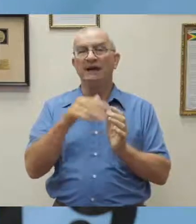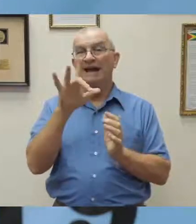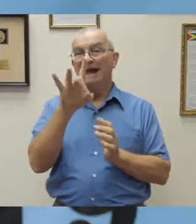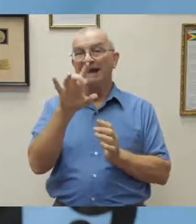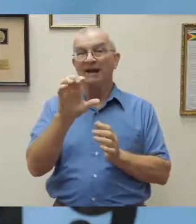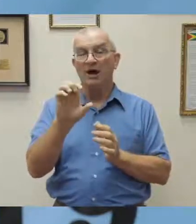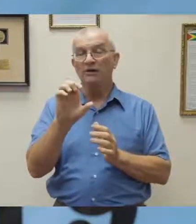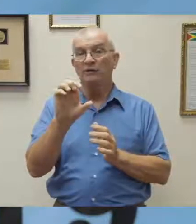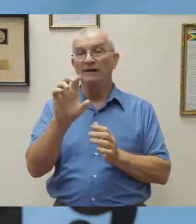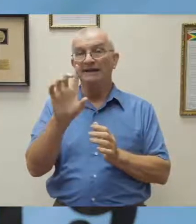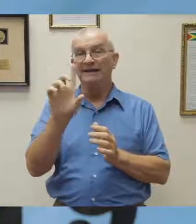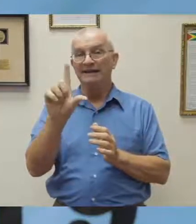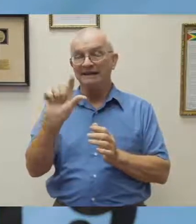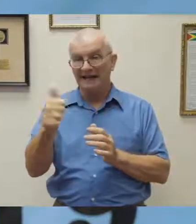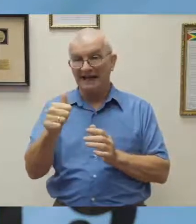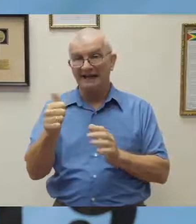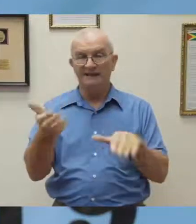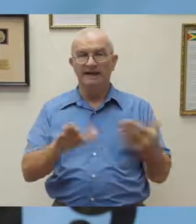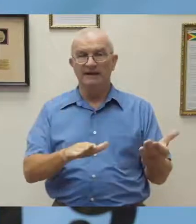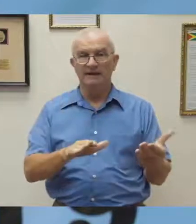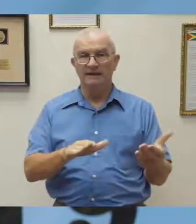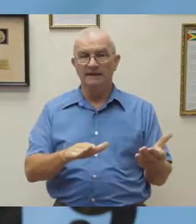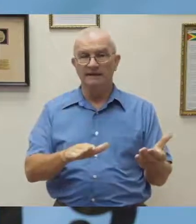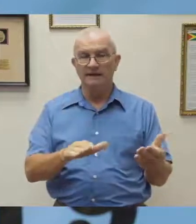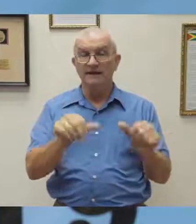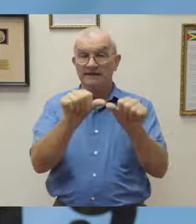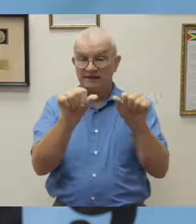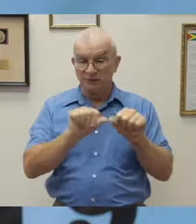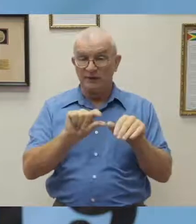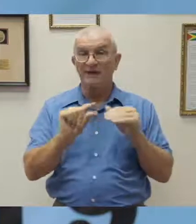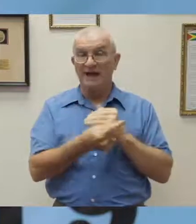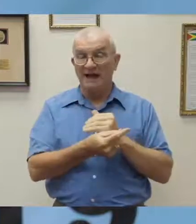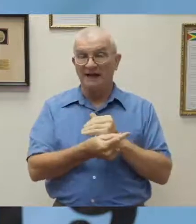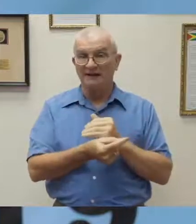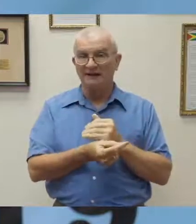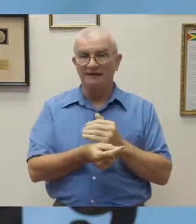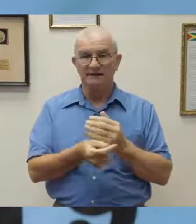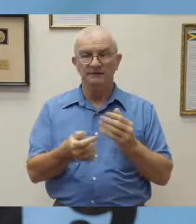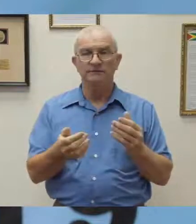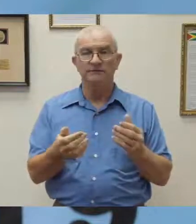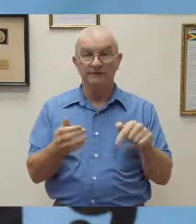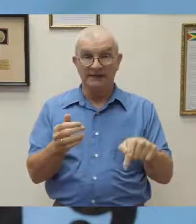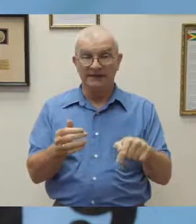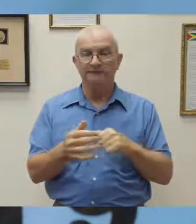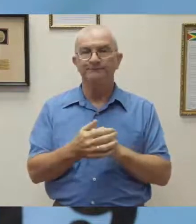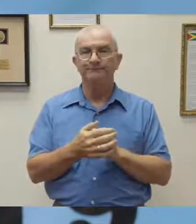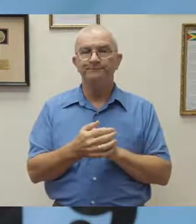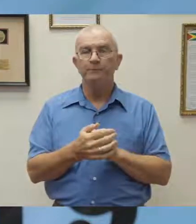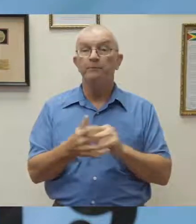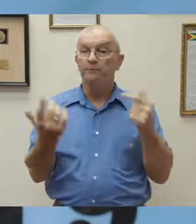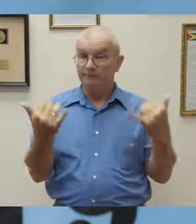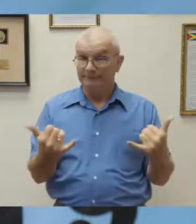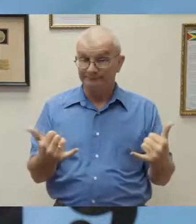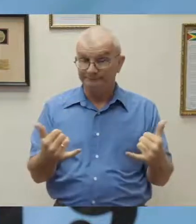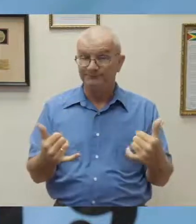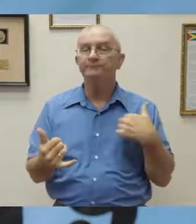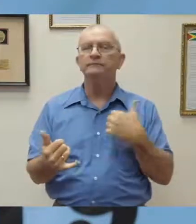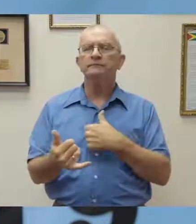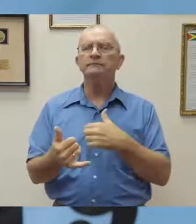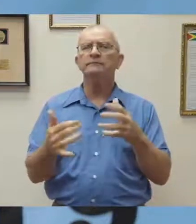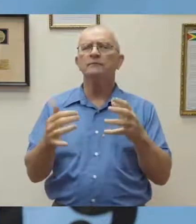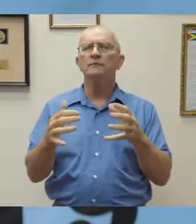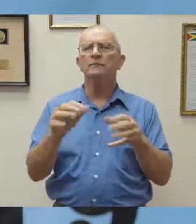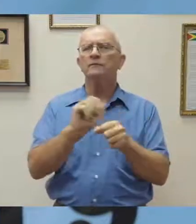145,810 deaths. The situation in Guyana is as follows. As of today, our COVID-19